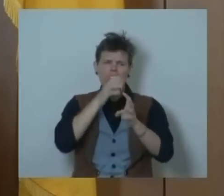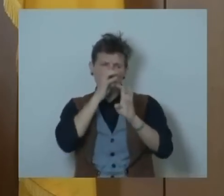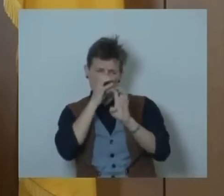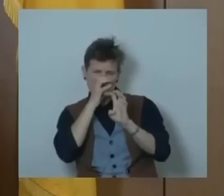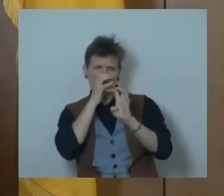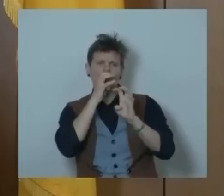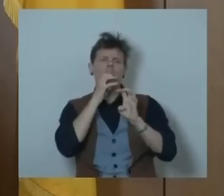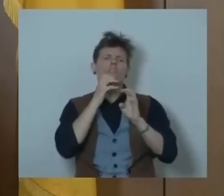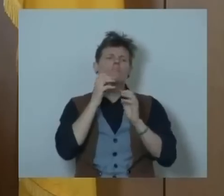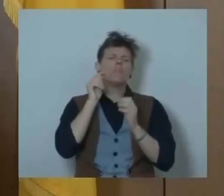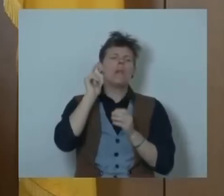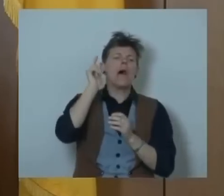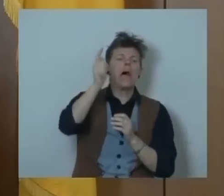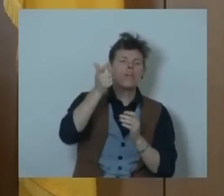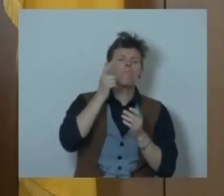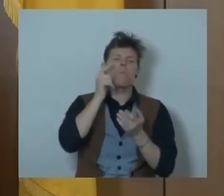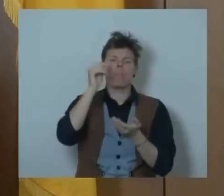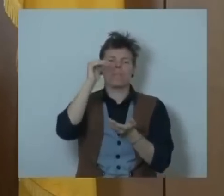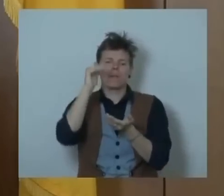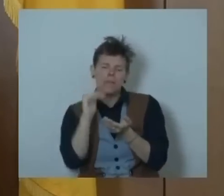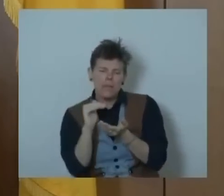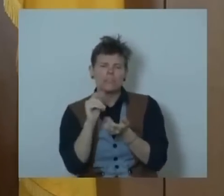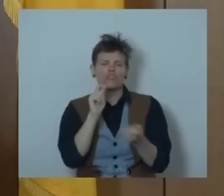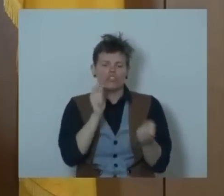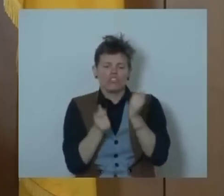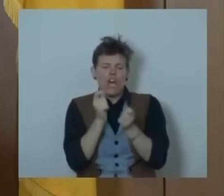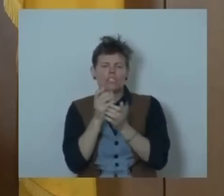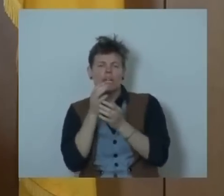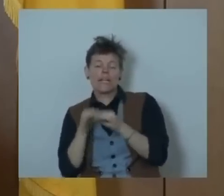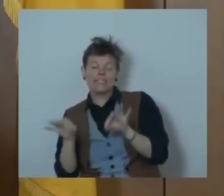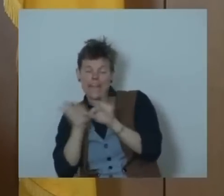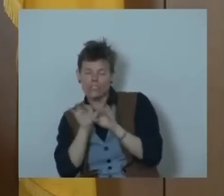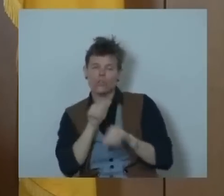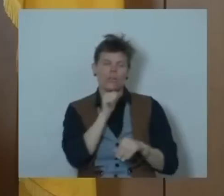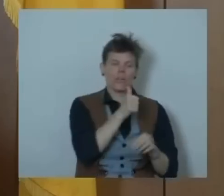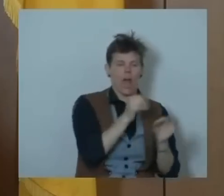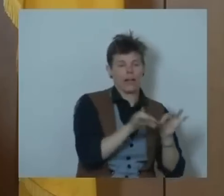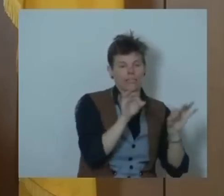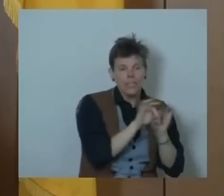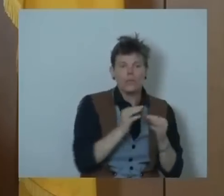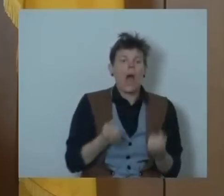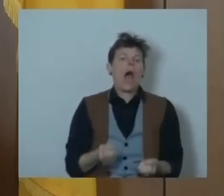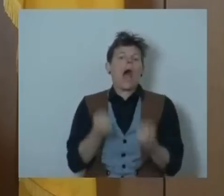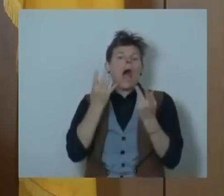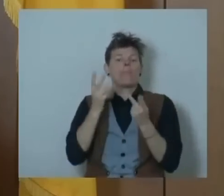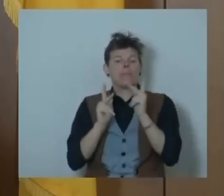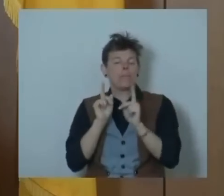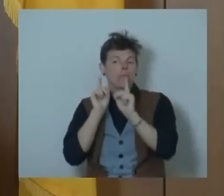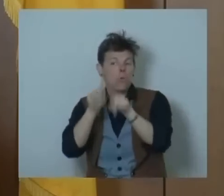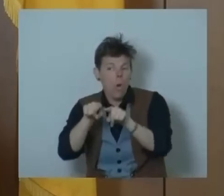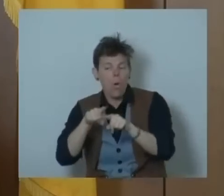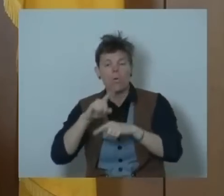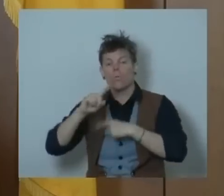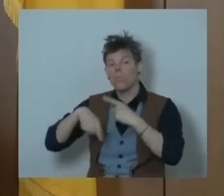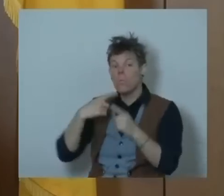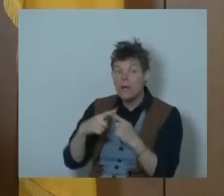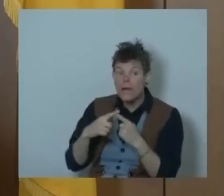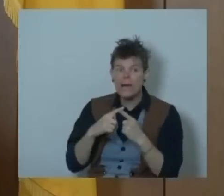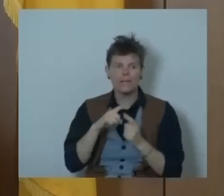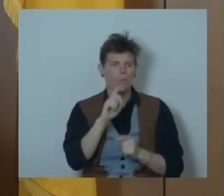an essential or non-essential, how many people can go, when they can go, where they can go. That should happen every